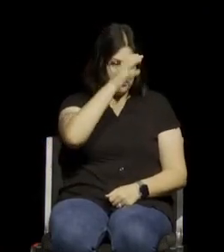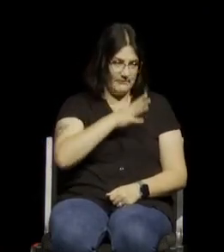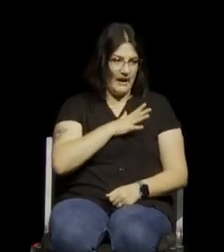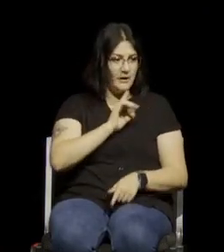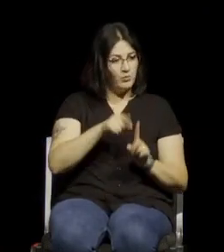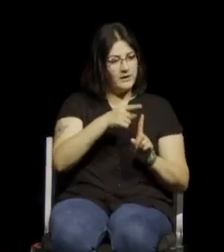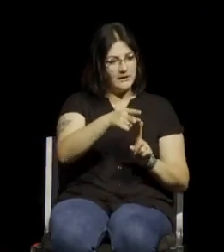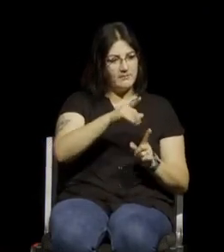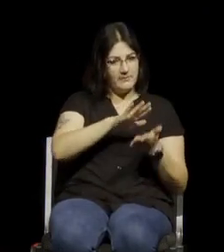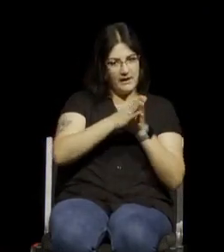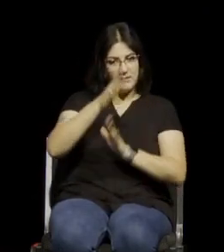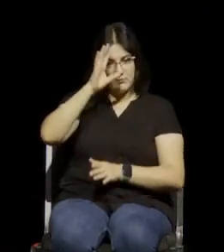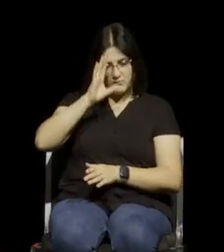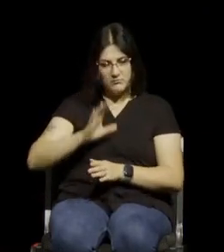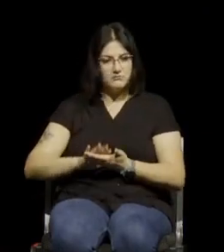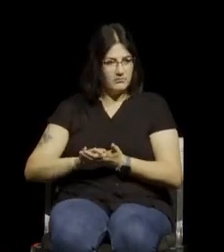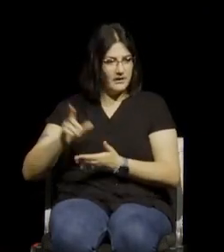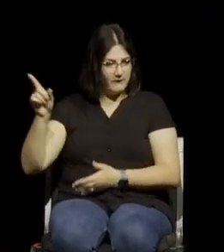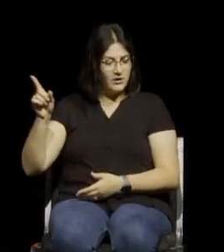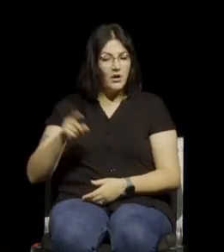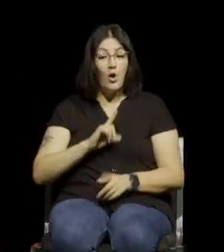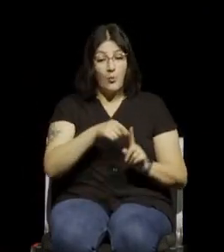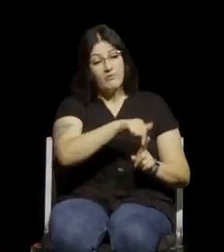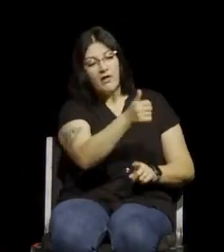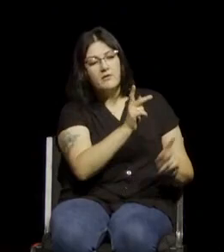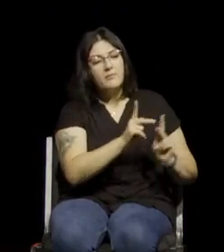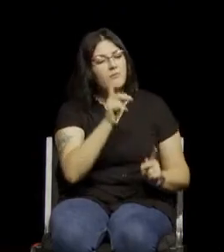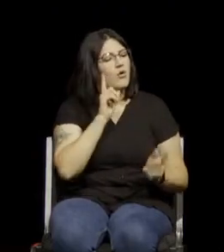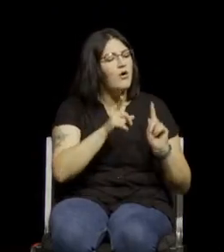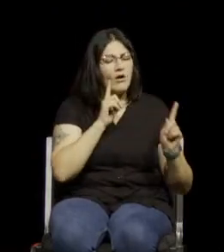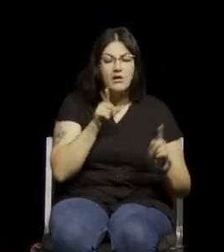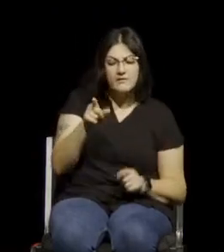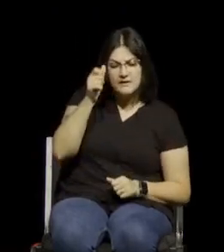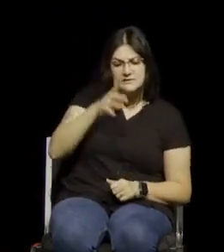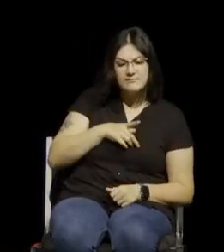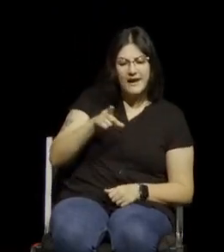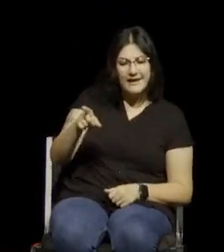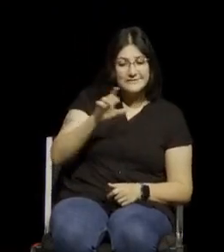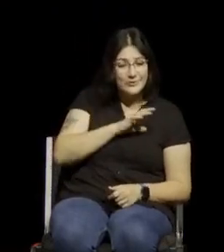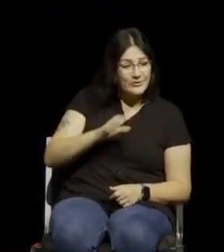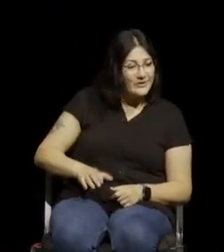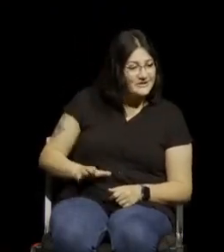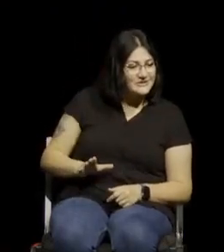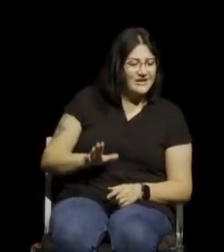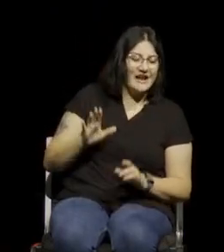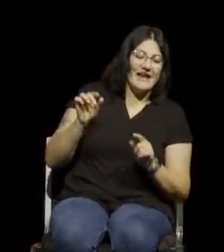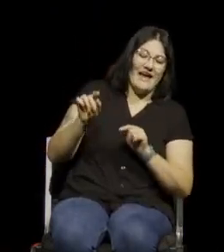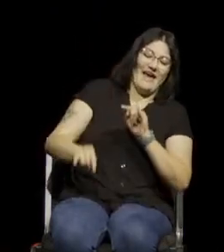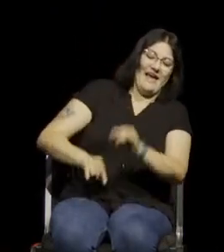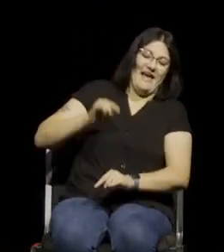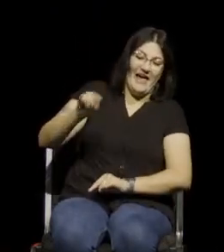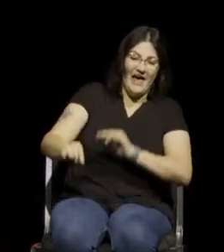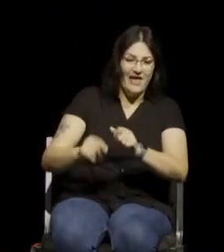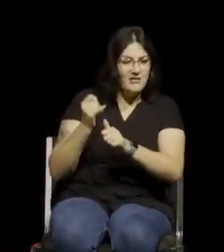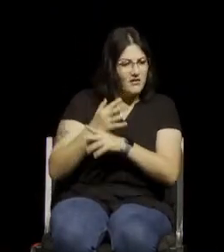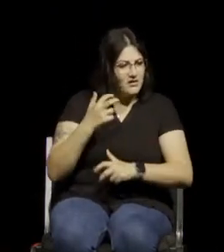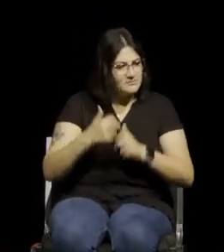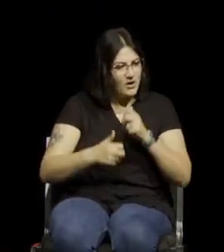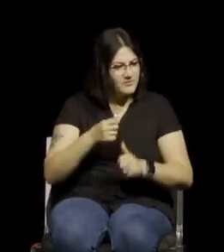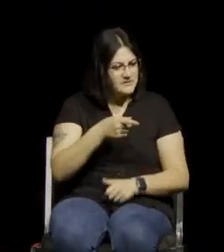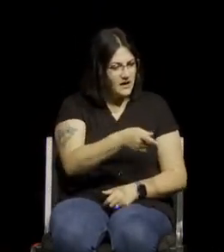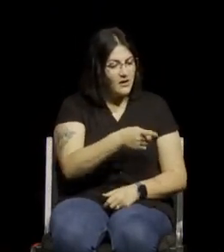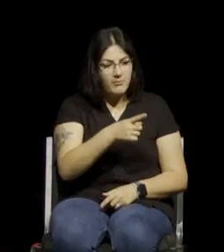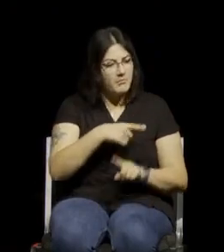conversion. When the other workers learned of the young man's conversion, they made fun of him, causing him problems in his work. The young man